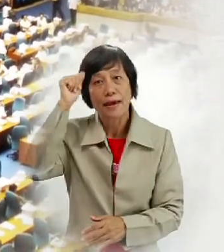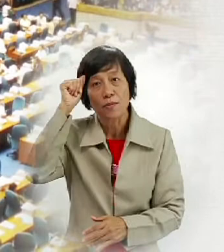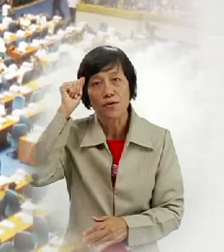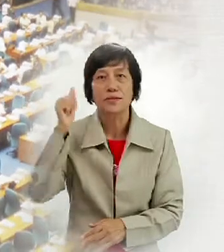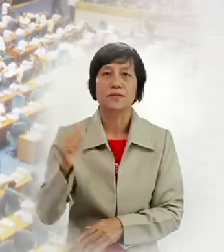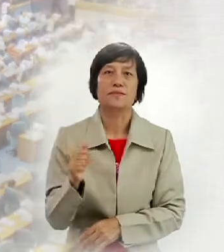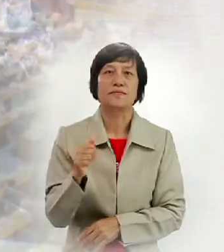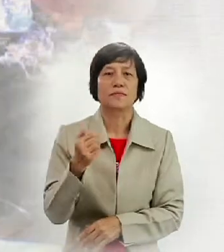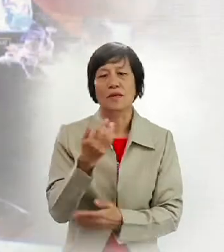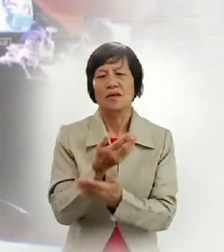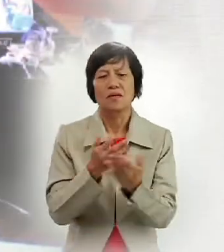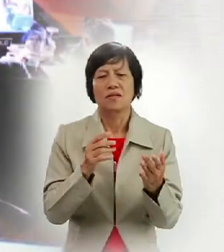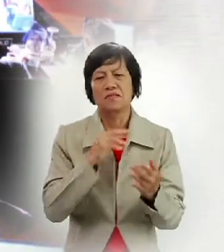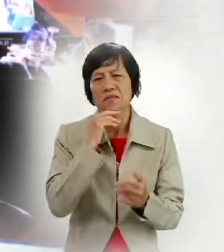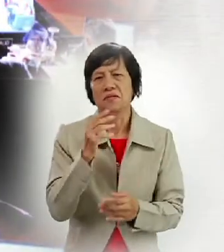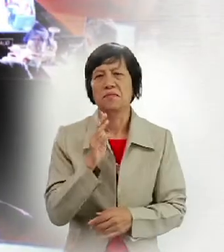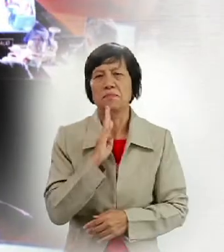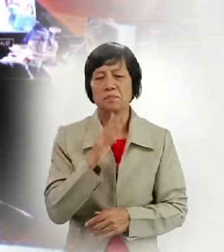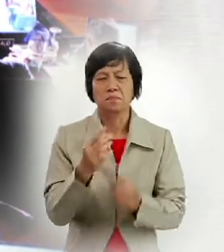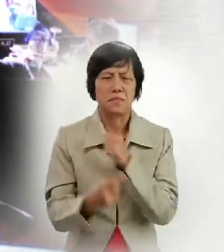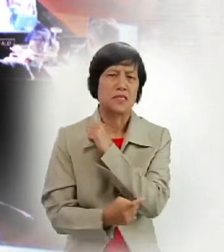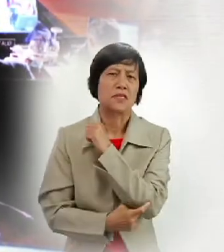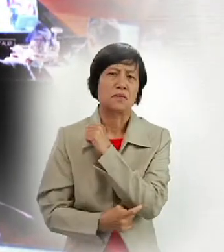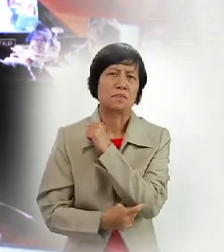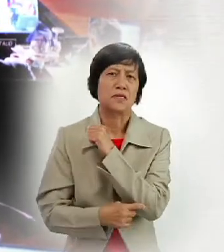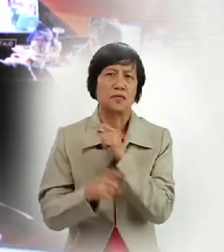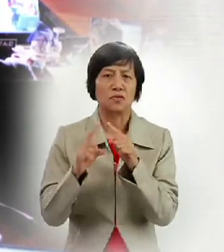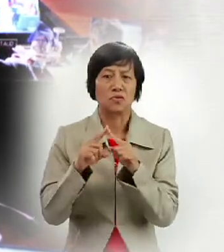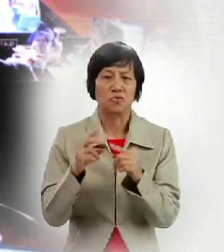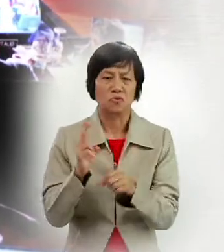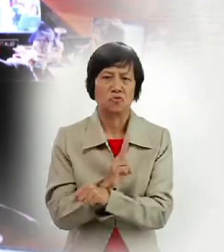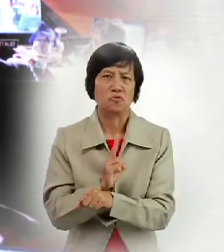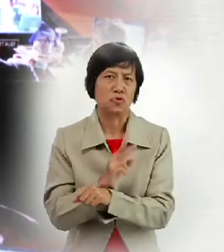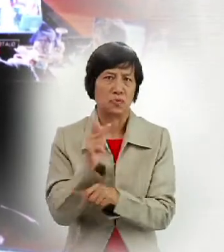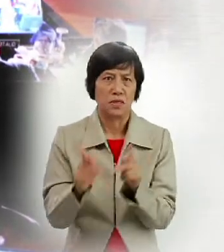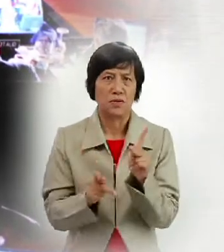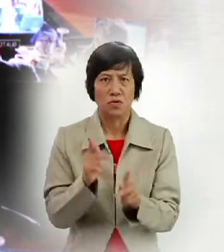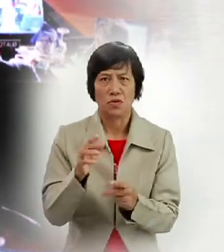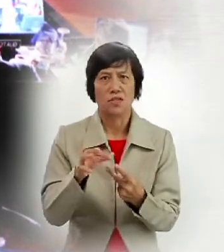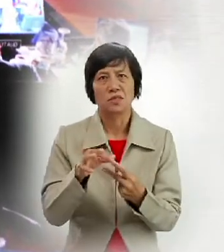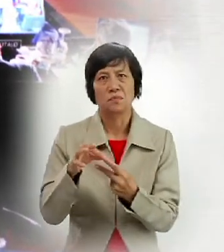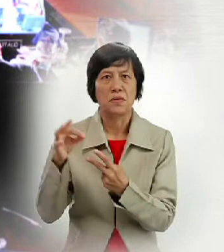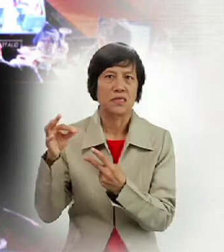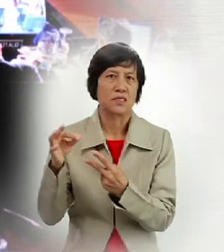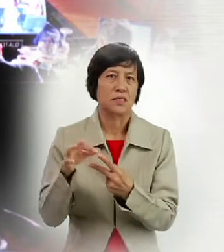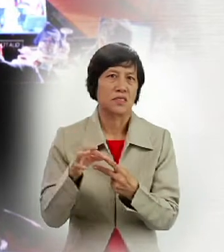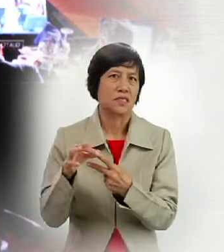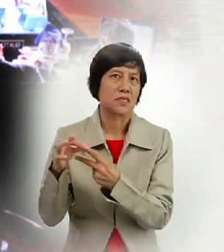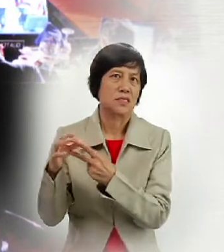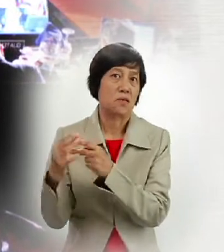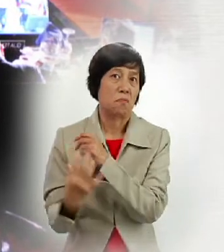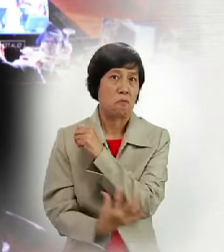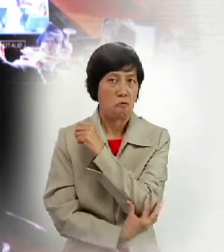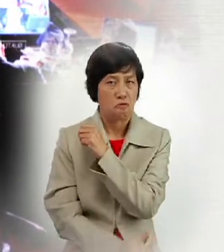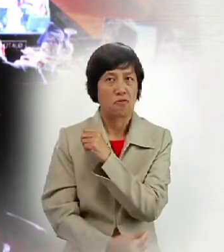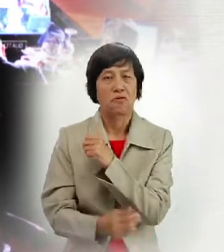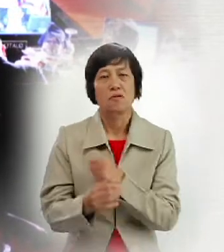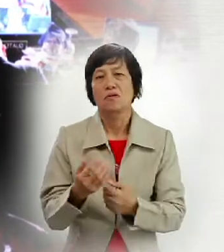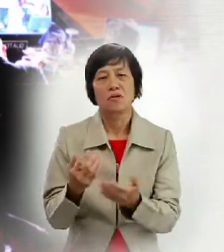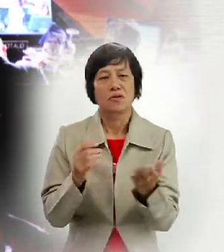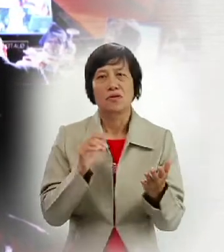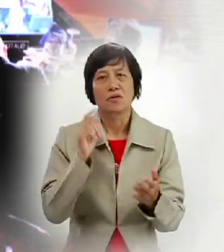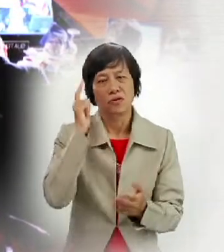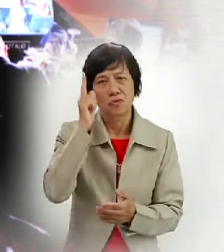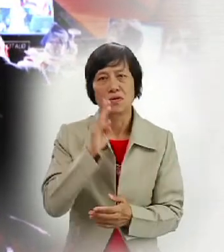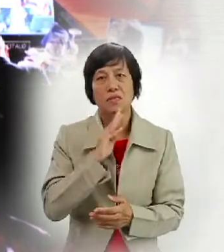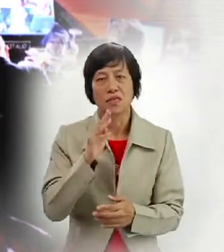you will not be tempted to manipulate people, especially the poor, and you will not